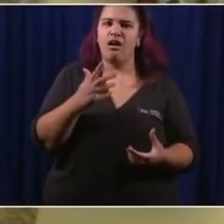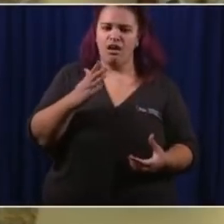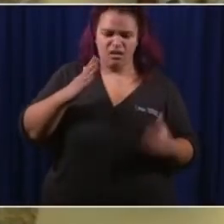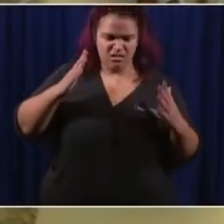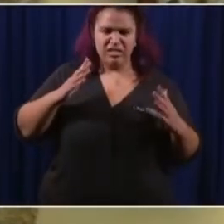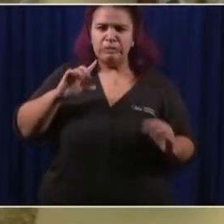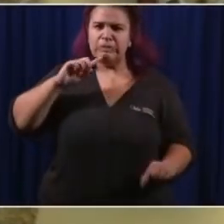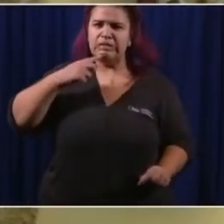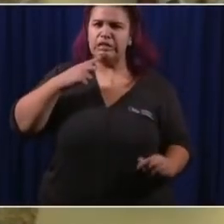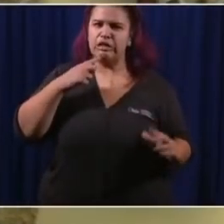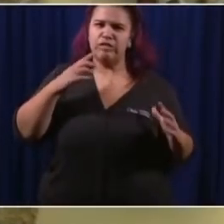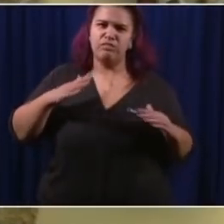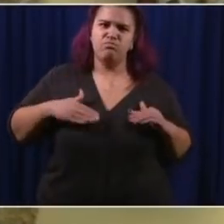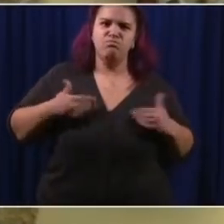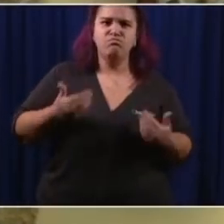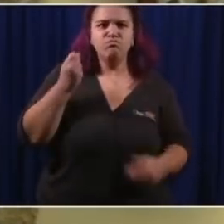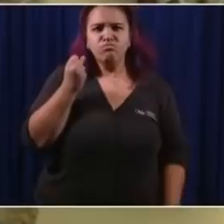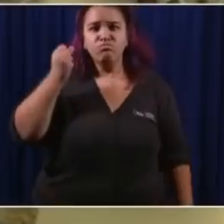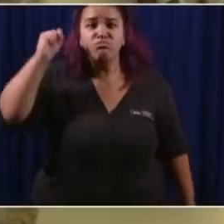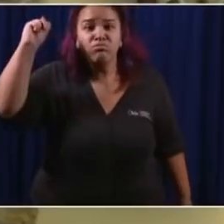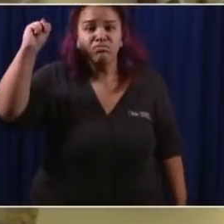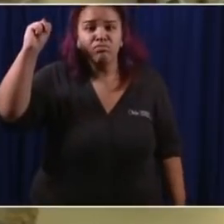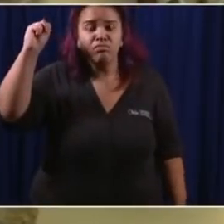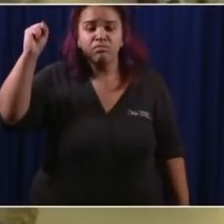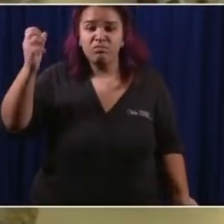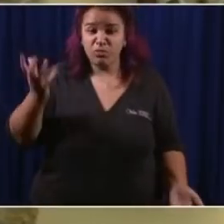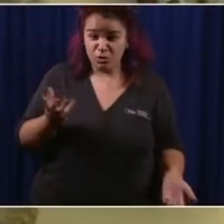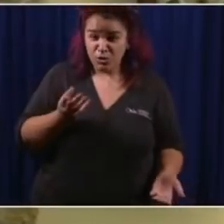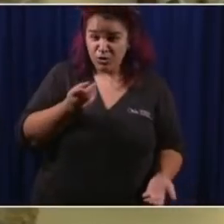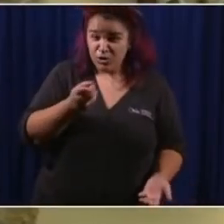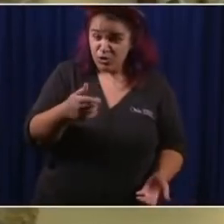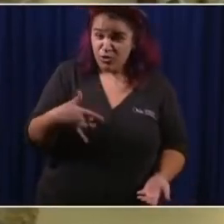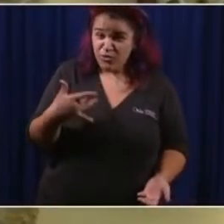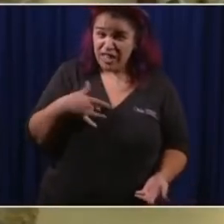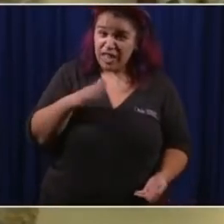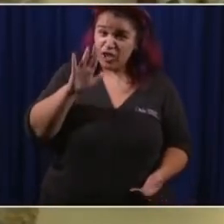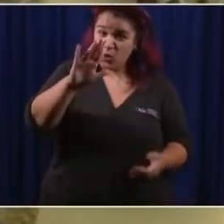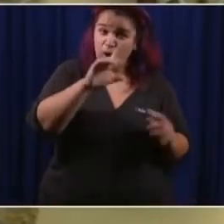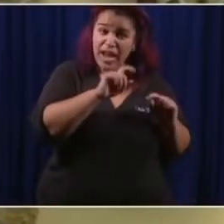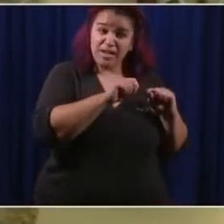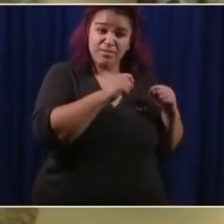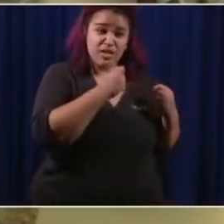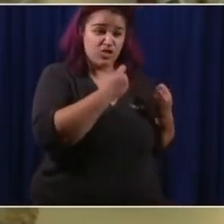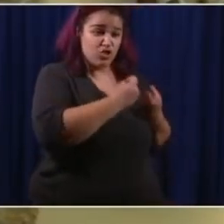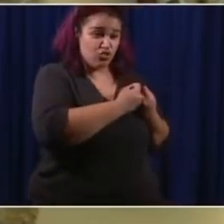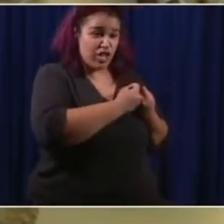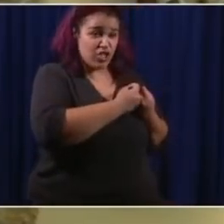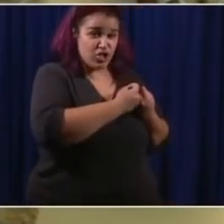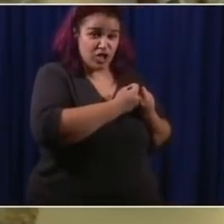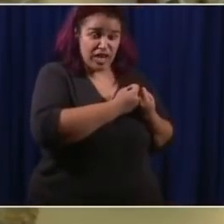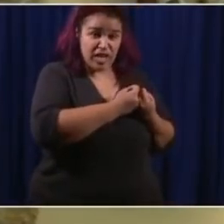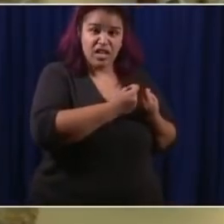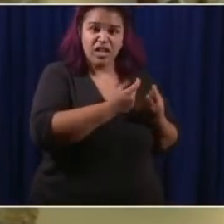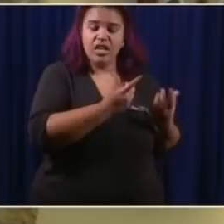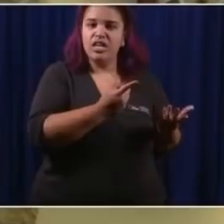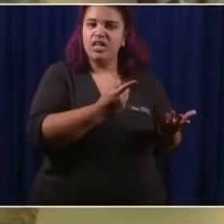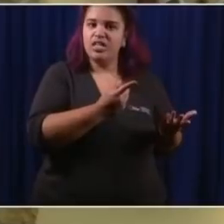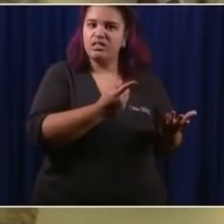your administration is focused enough on that? And more broadly, do you think society as a whole is?